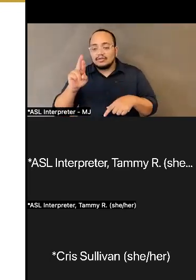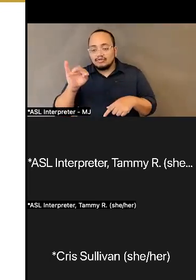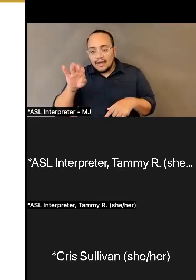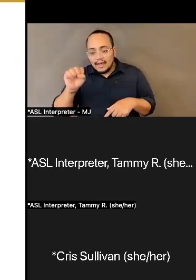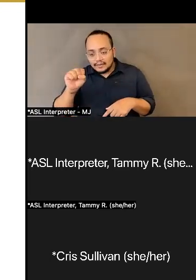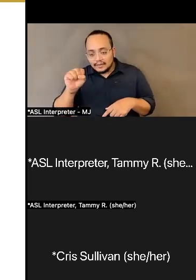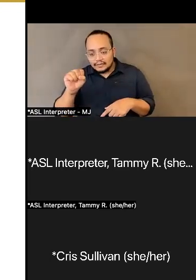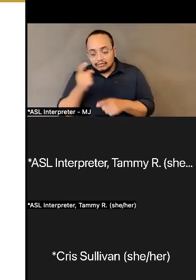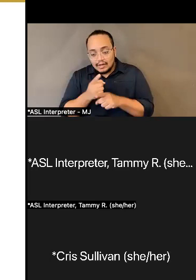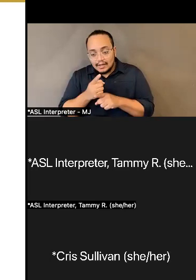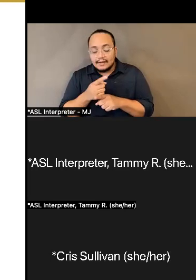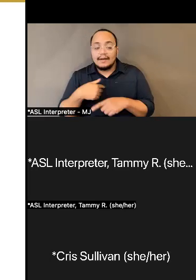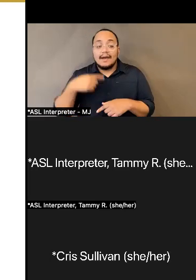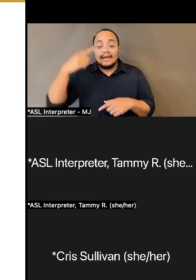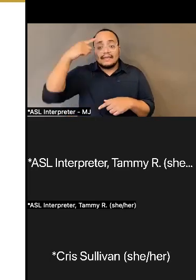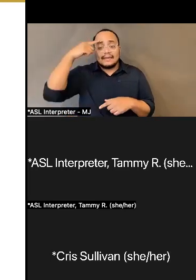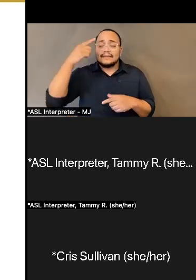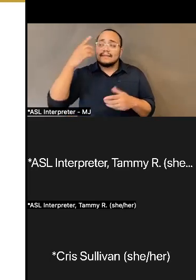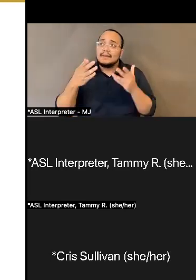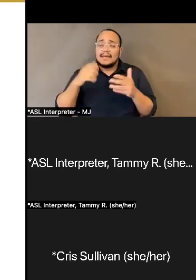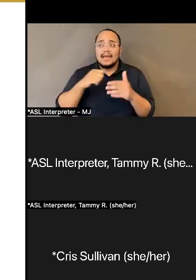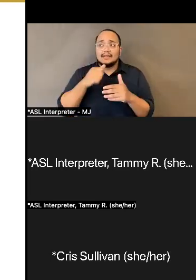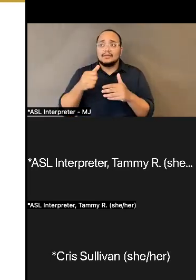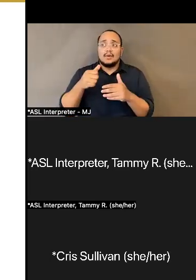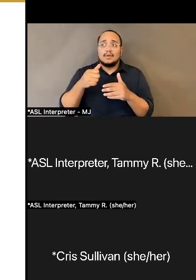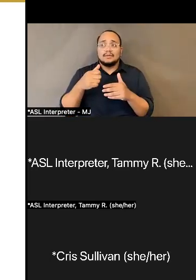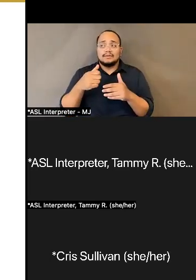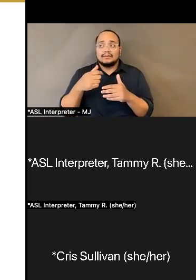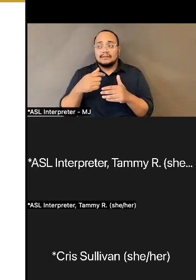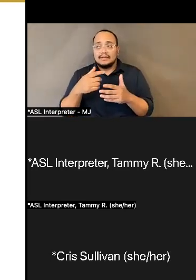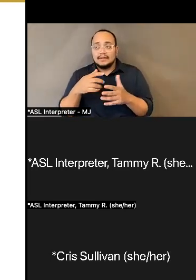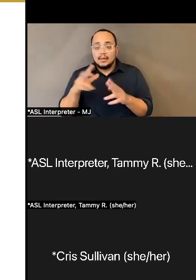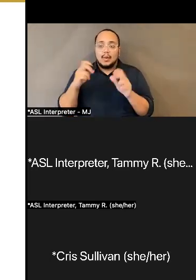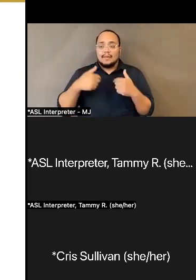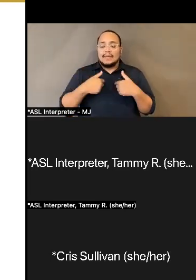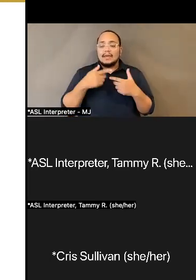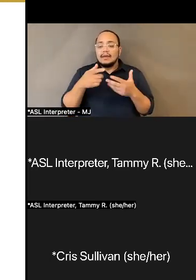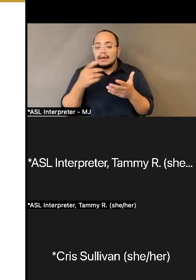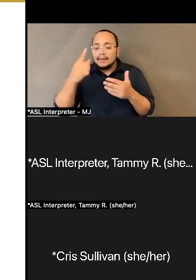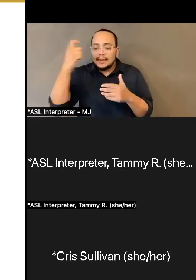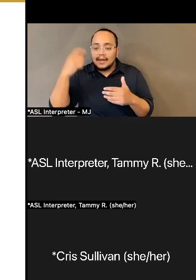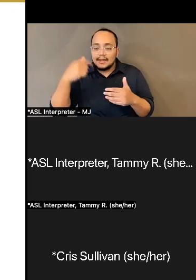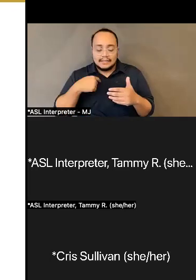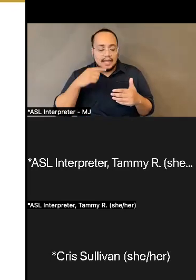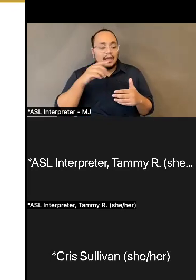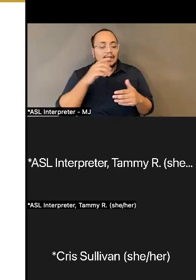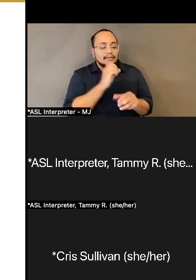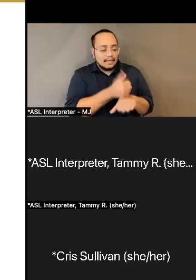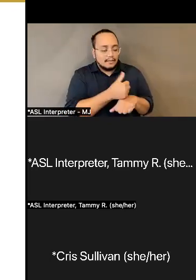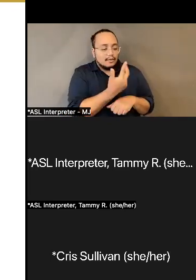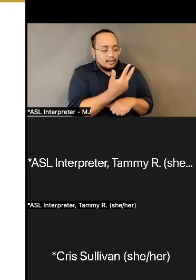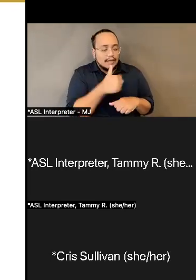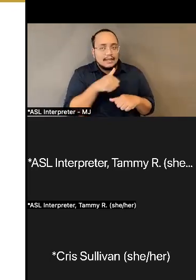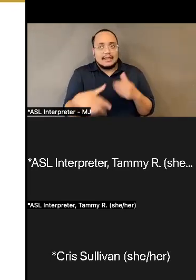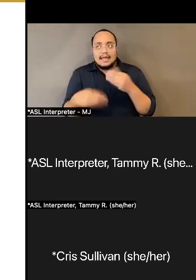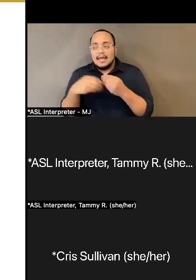I think like maybe, and I don't quote me on this because originally it was very small. There were only 3, and then it jumped to like 18. And then I think from there it went to like